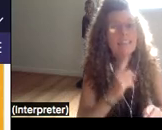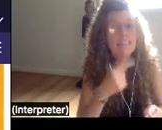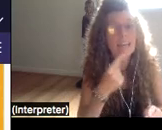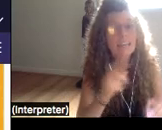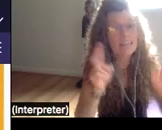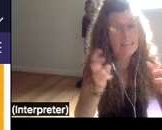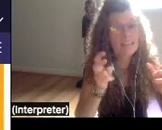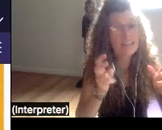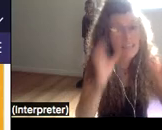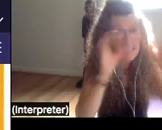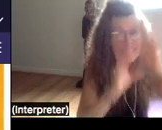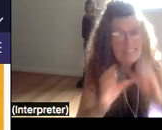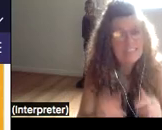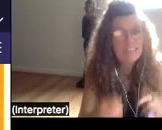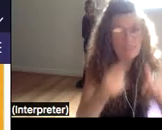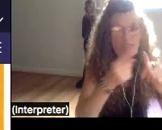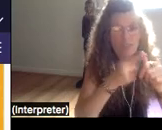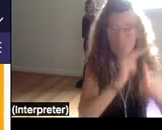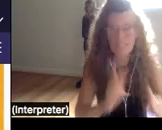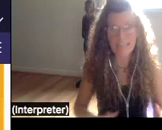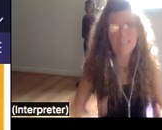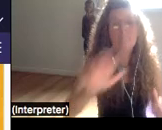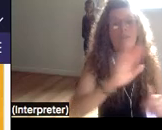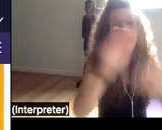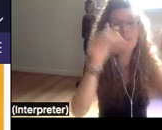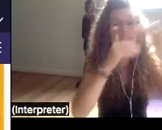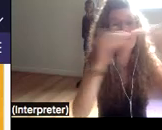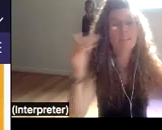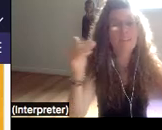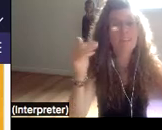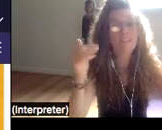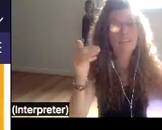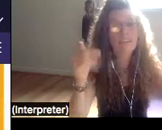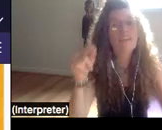As it is said, seek ye first the kingdom of heaven.